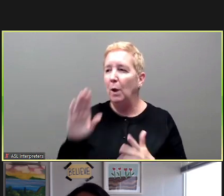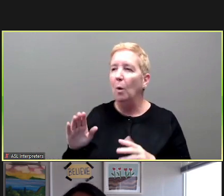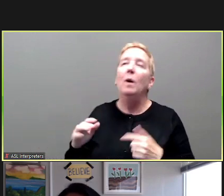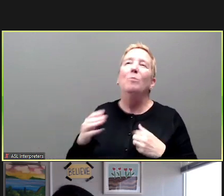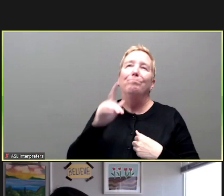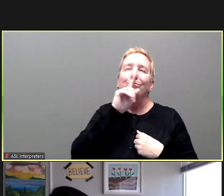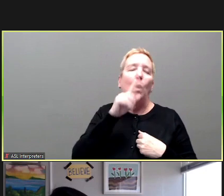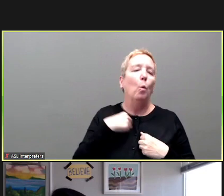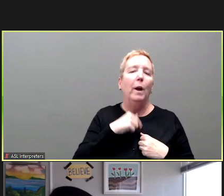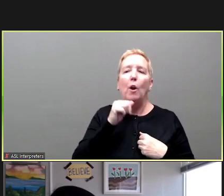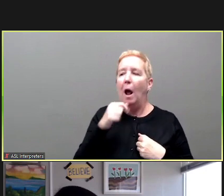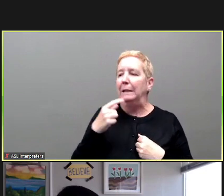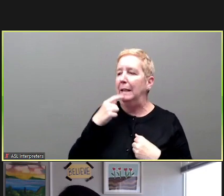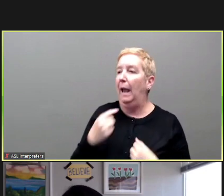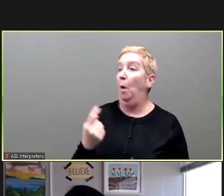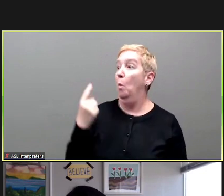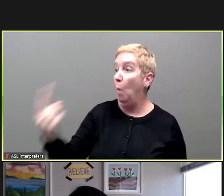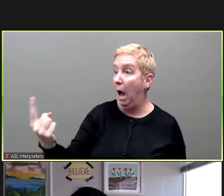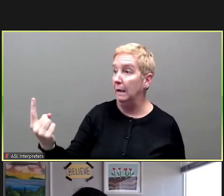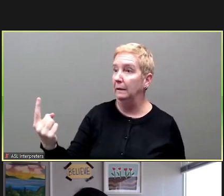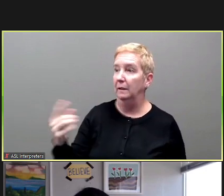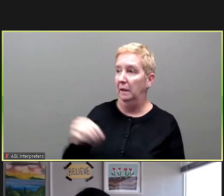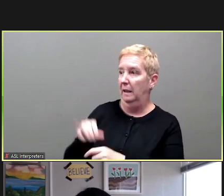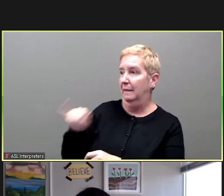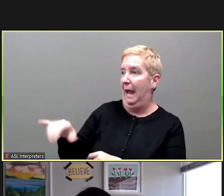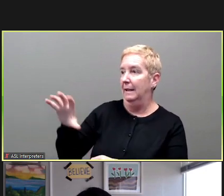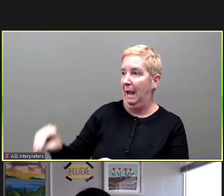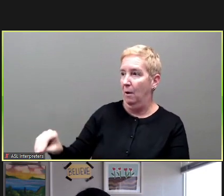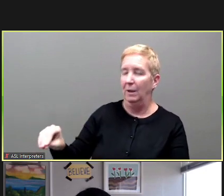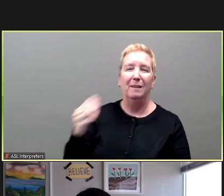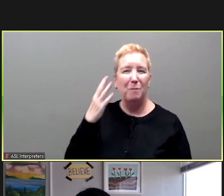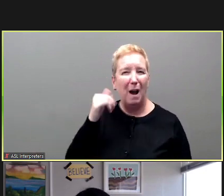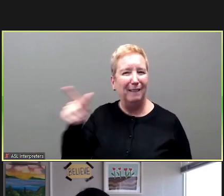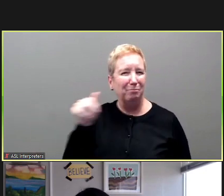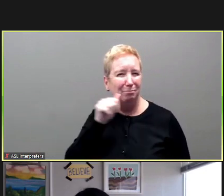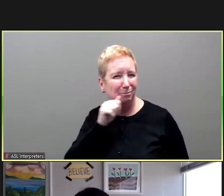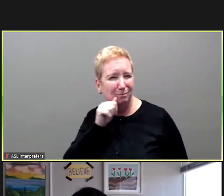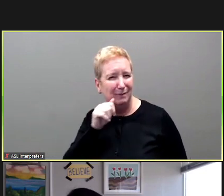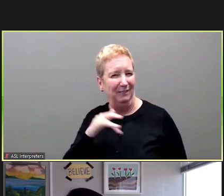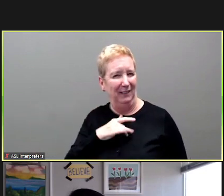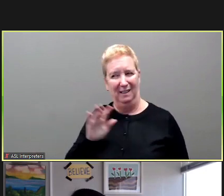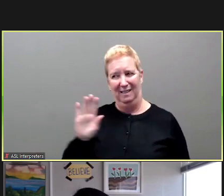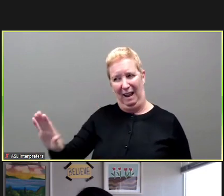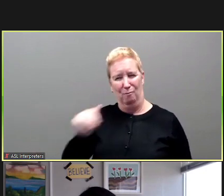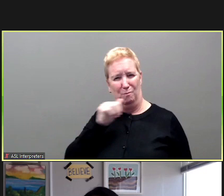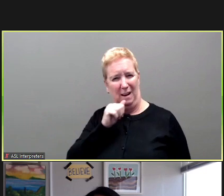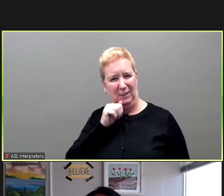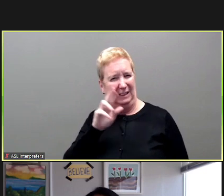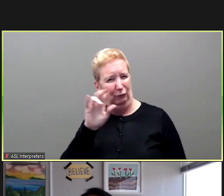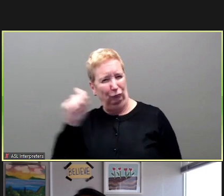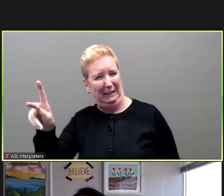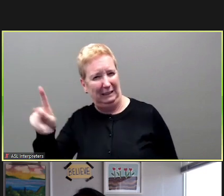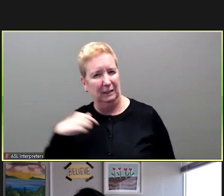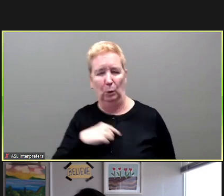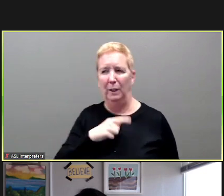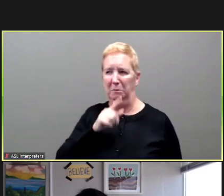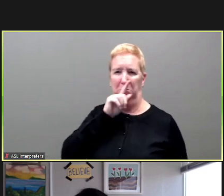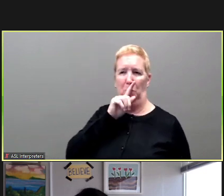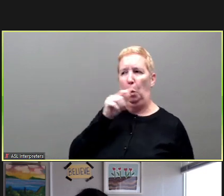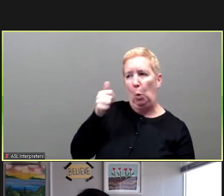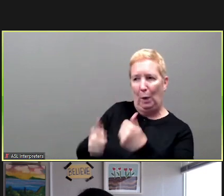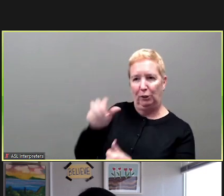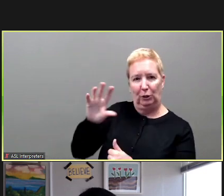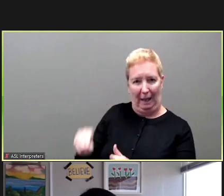share information that would put someone's individual health information at risk. So we have 21% in the rest of the